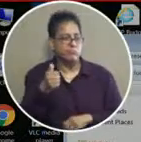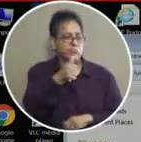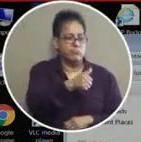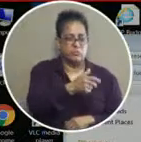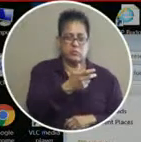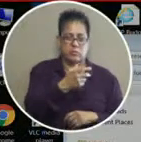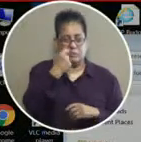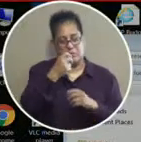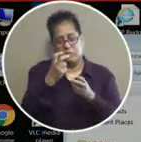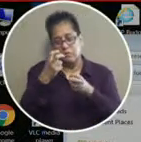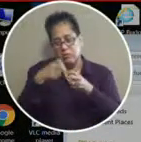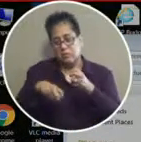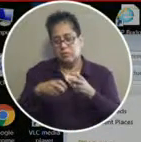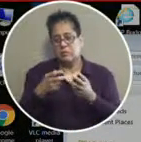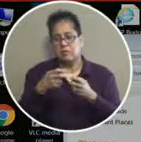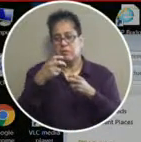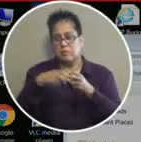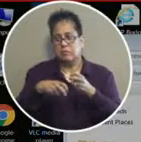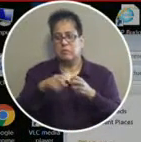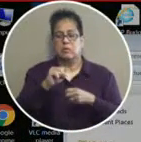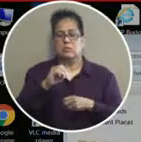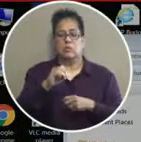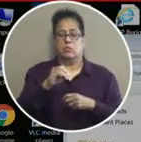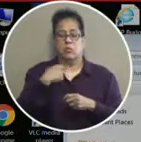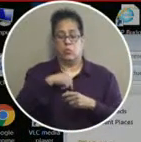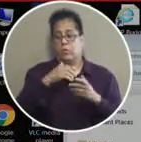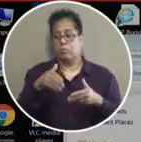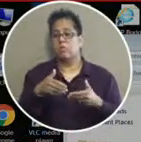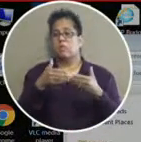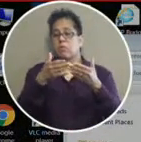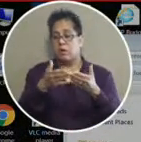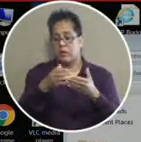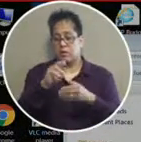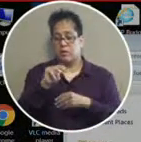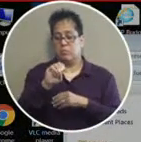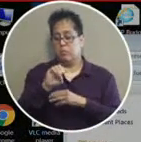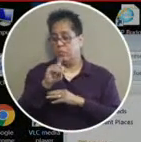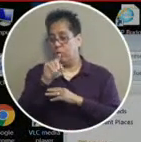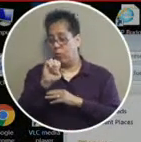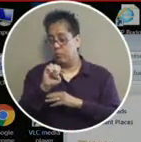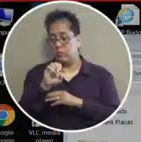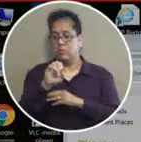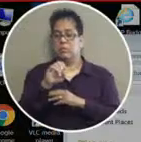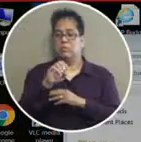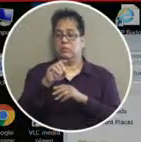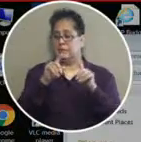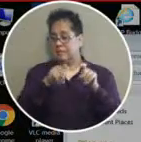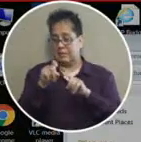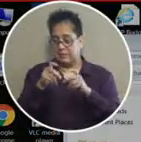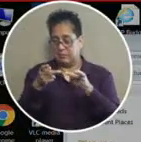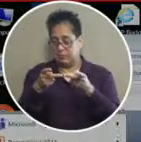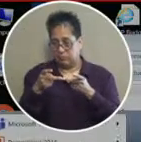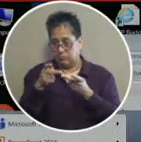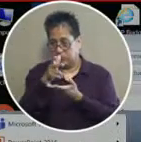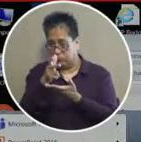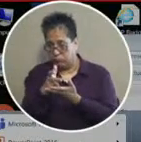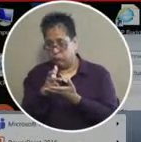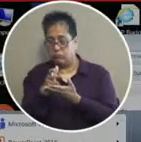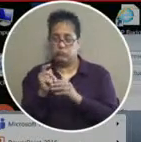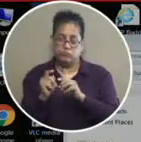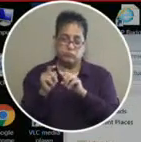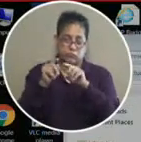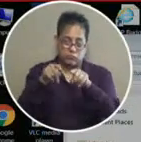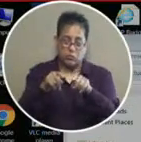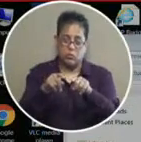it is a hardship. So we found it very useful when we had those mobile testing sites.